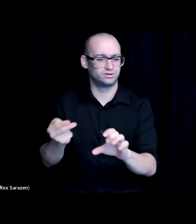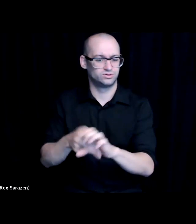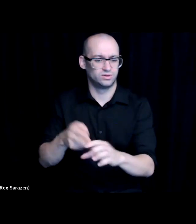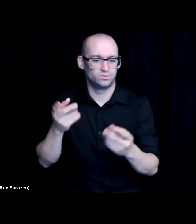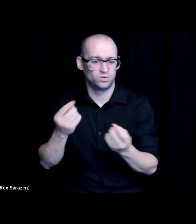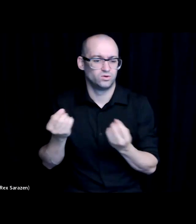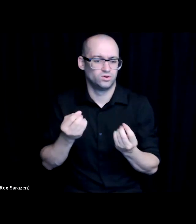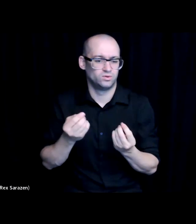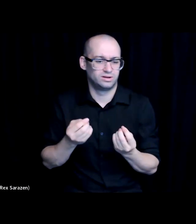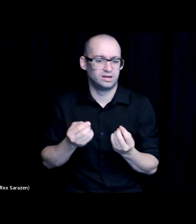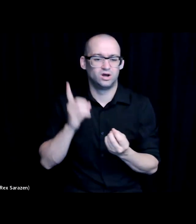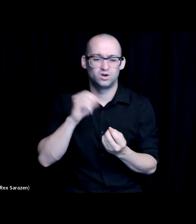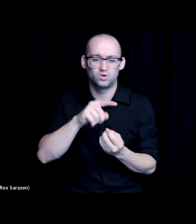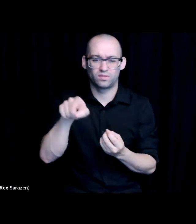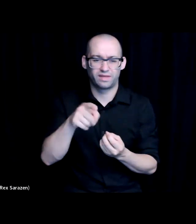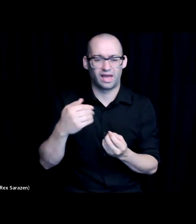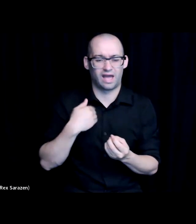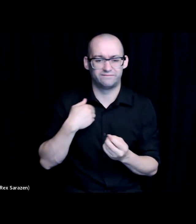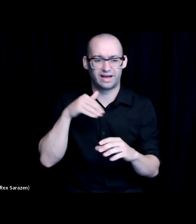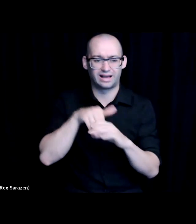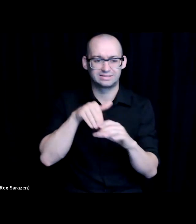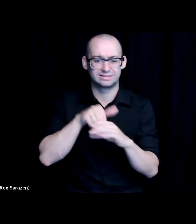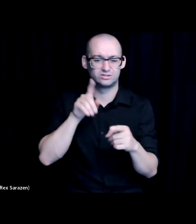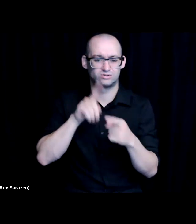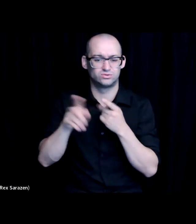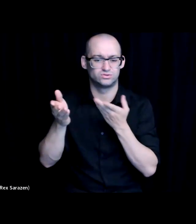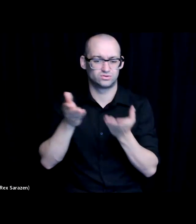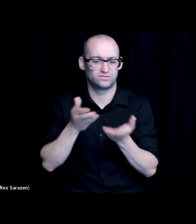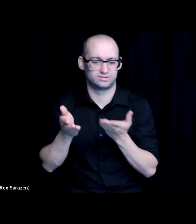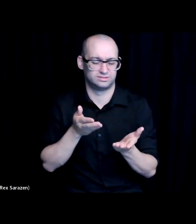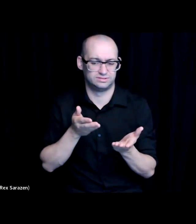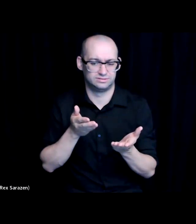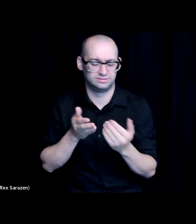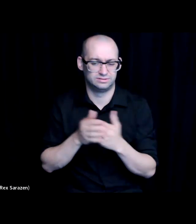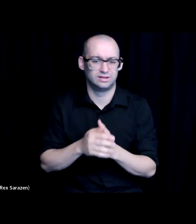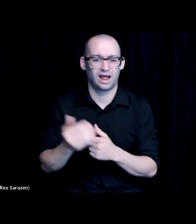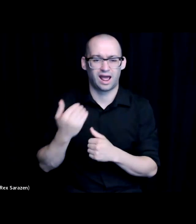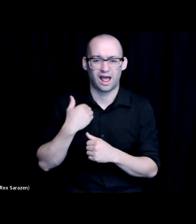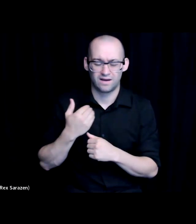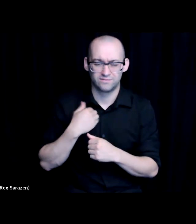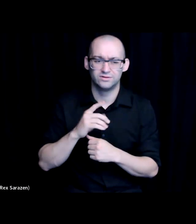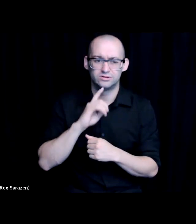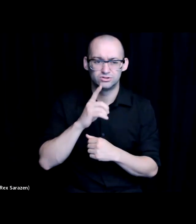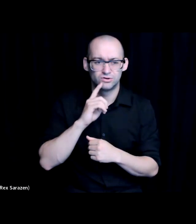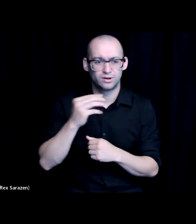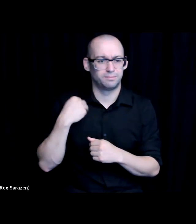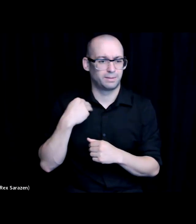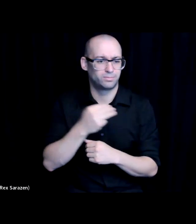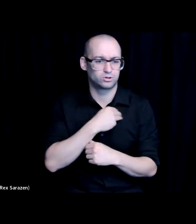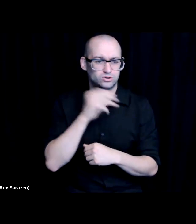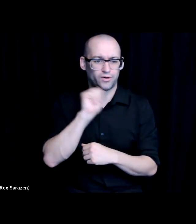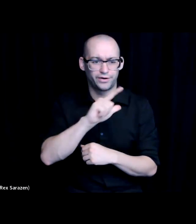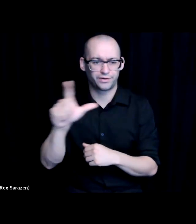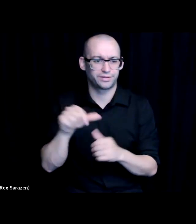do they actually have access to services? We have, of course, members in all areas of the